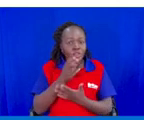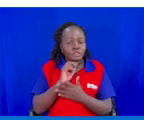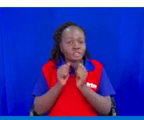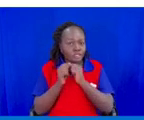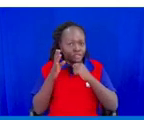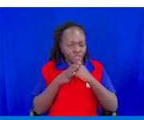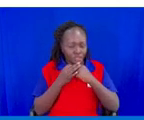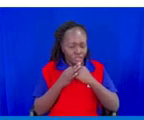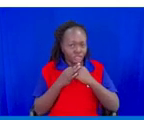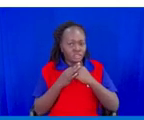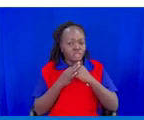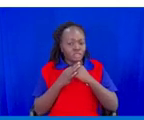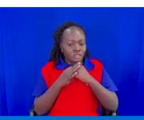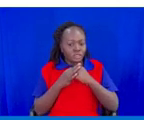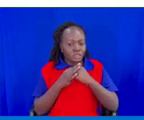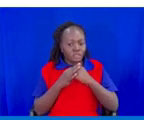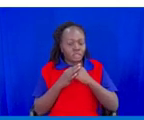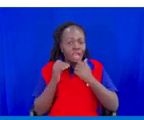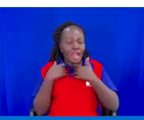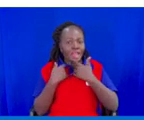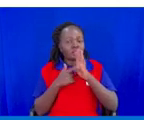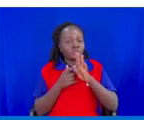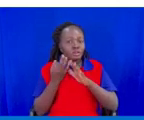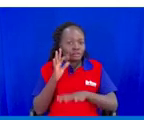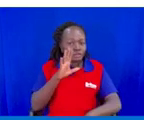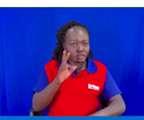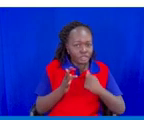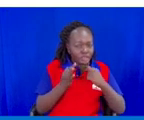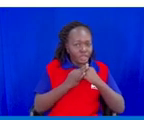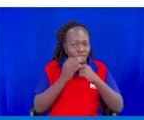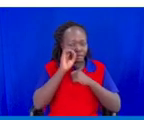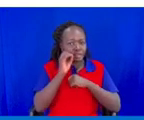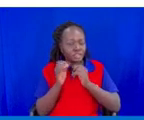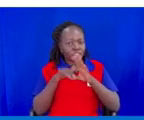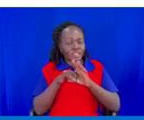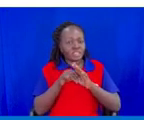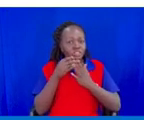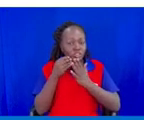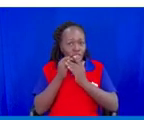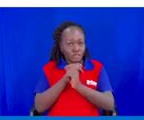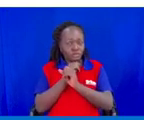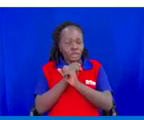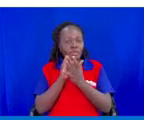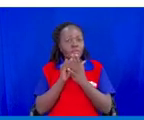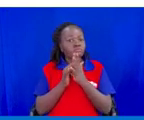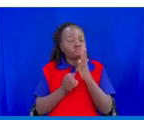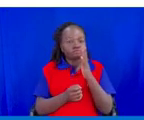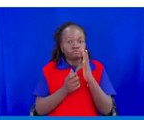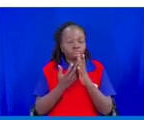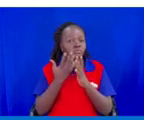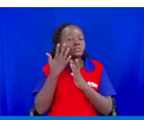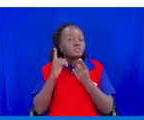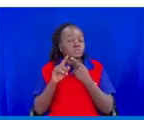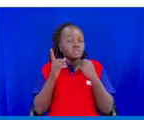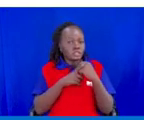2018, we had an exposure of 58% in treasury securities. This did increase to